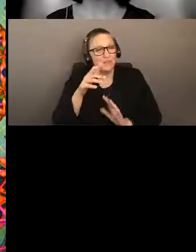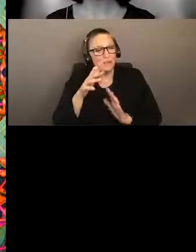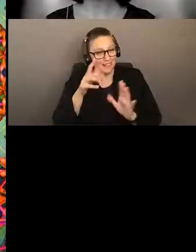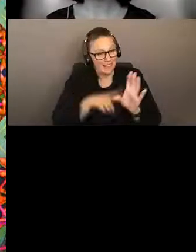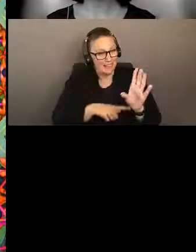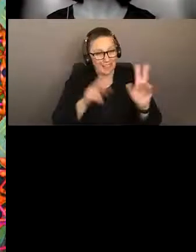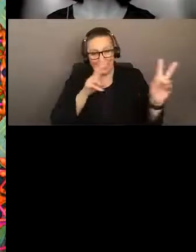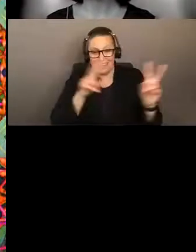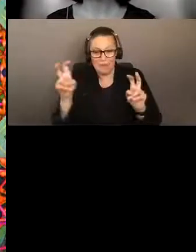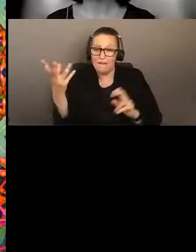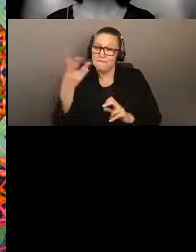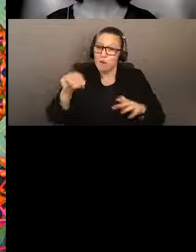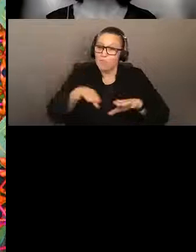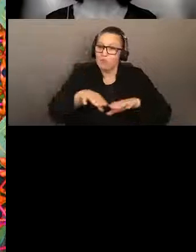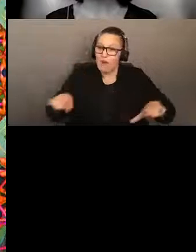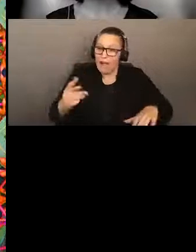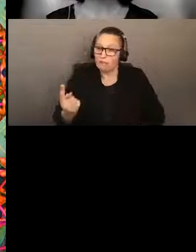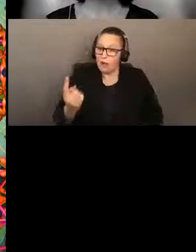at the Civic Collection